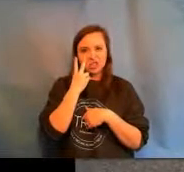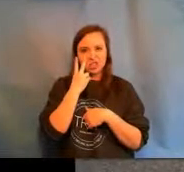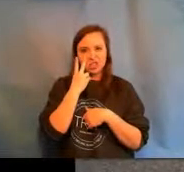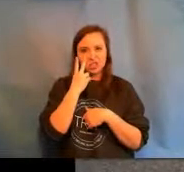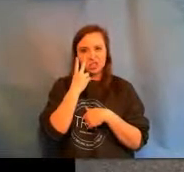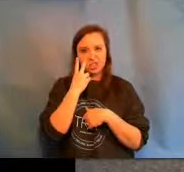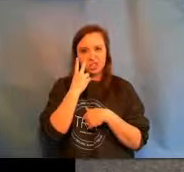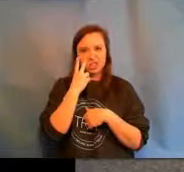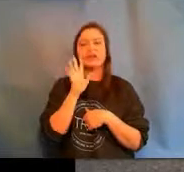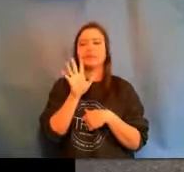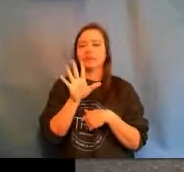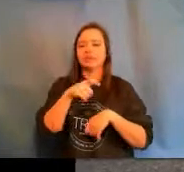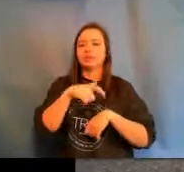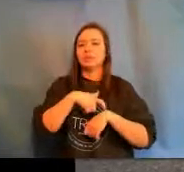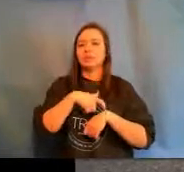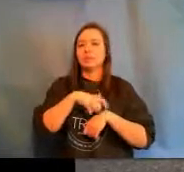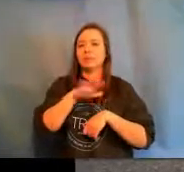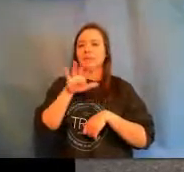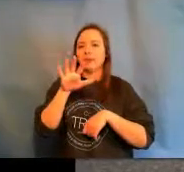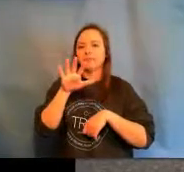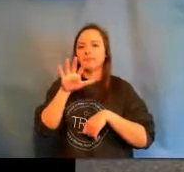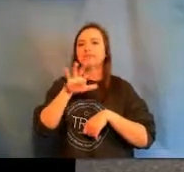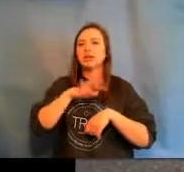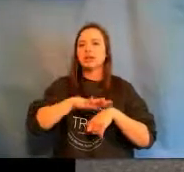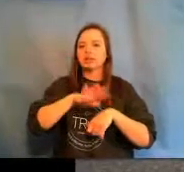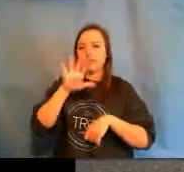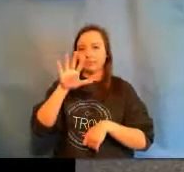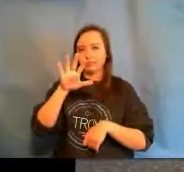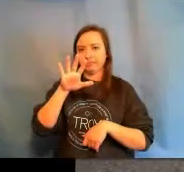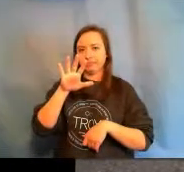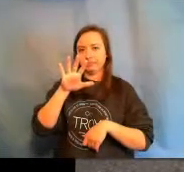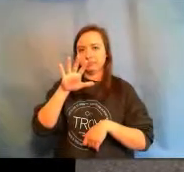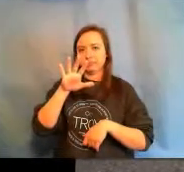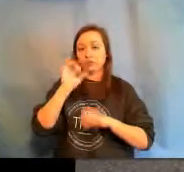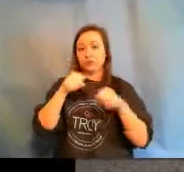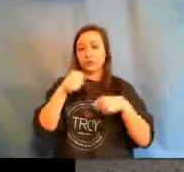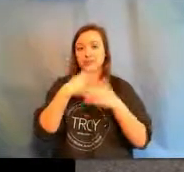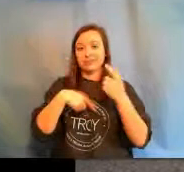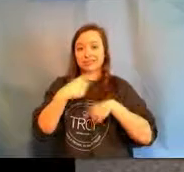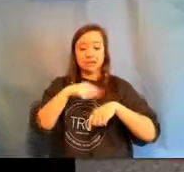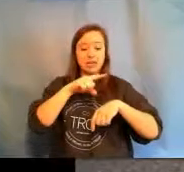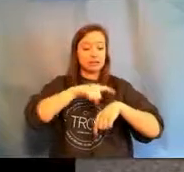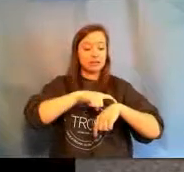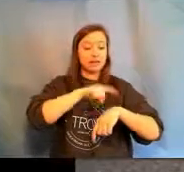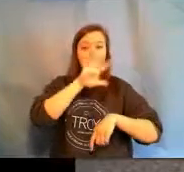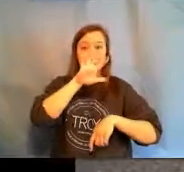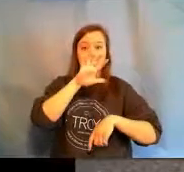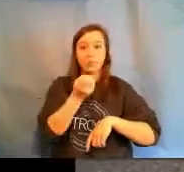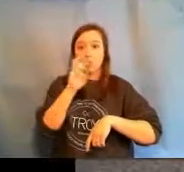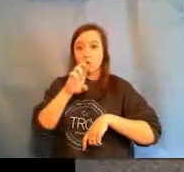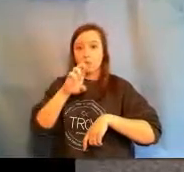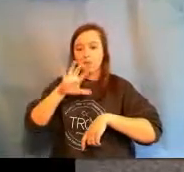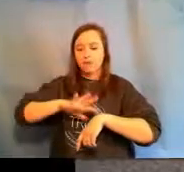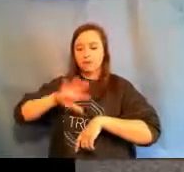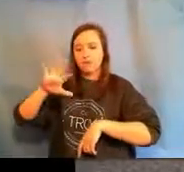number did he just pass? The 5. So our time is 5:30. All